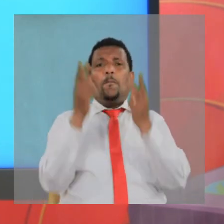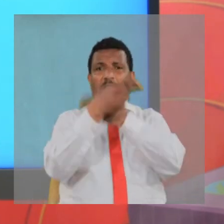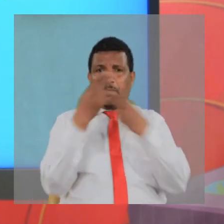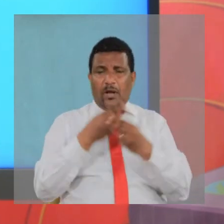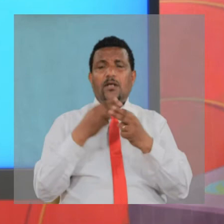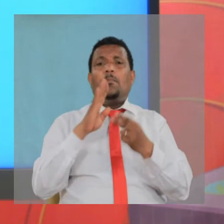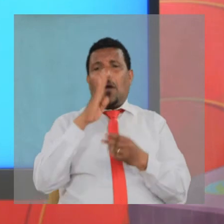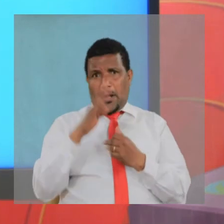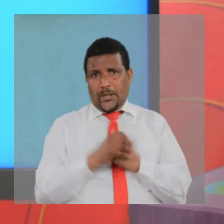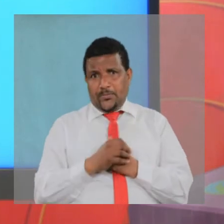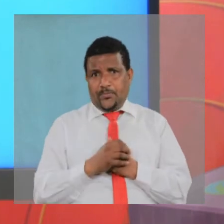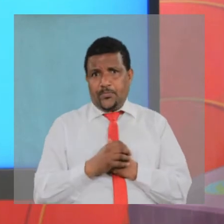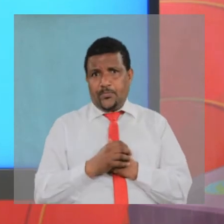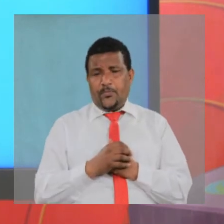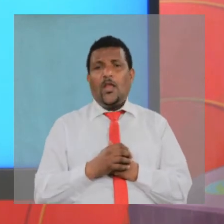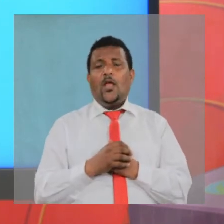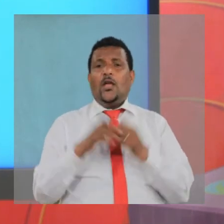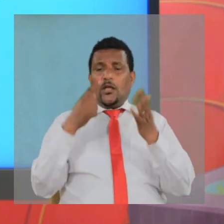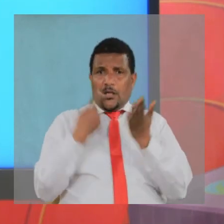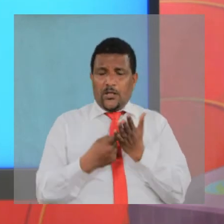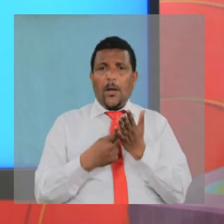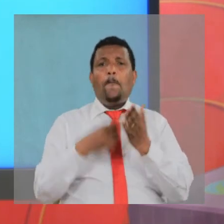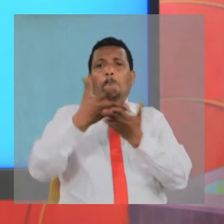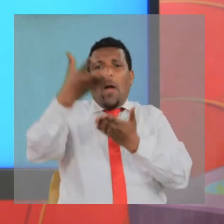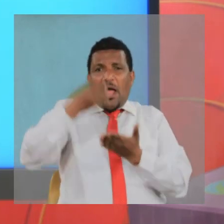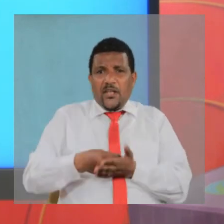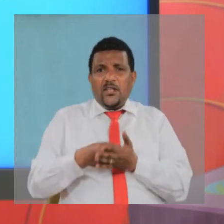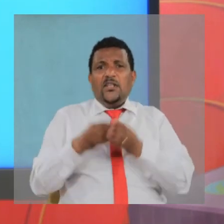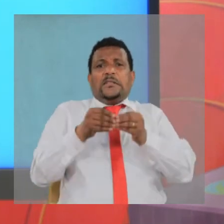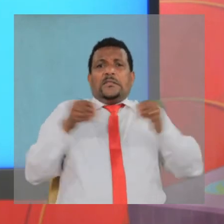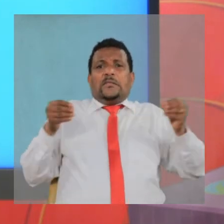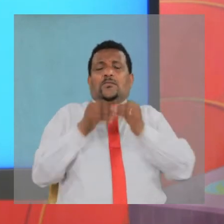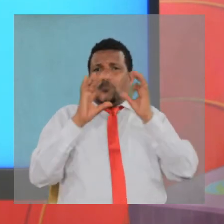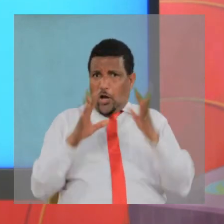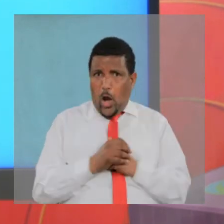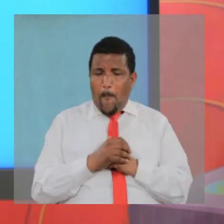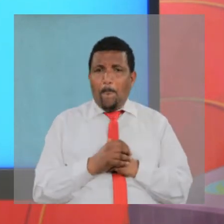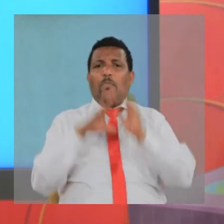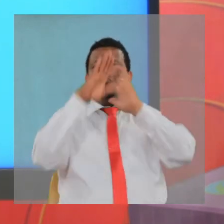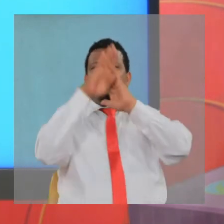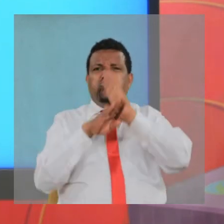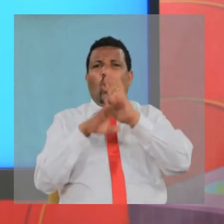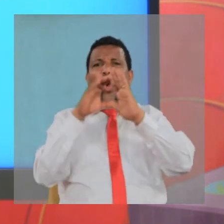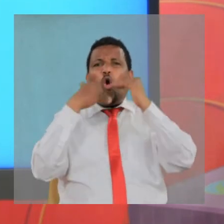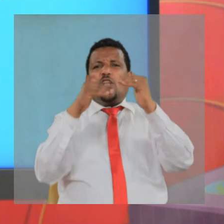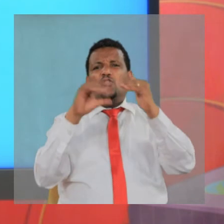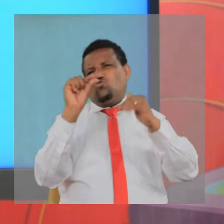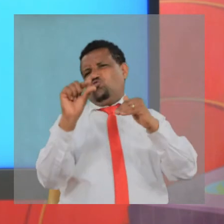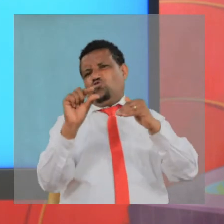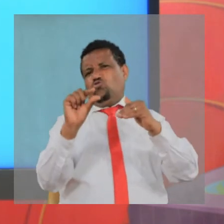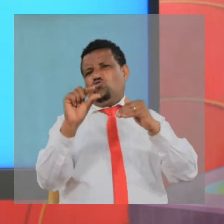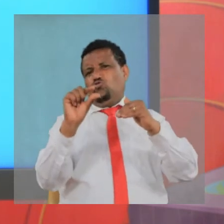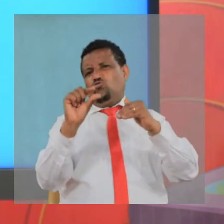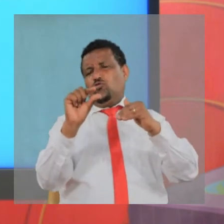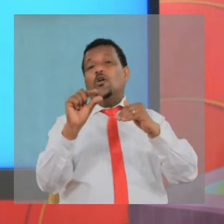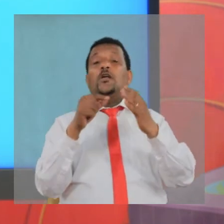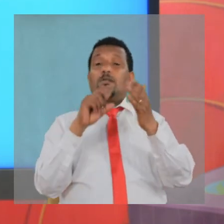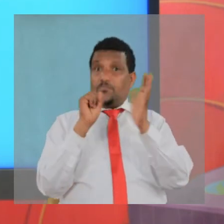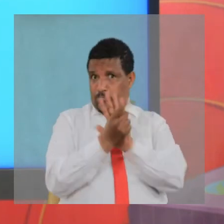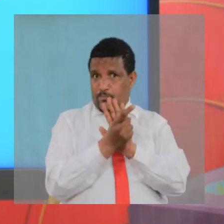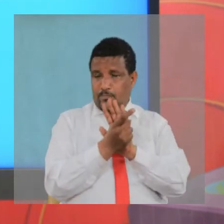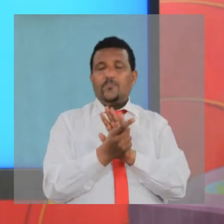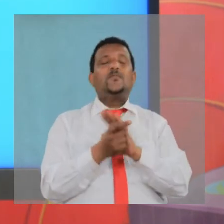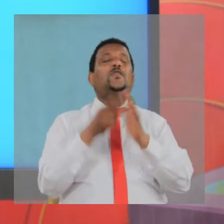multiplied by. Here, if the buyer is inelastic, the decline in quantity demanded is too small. Let's say